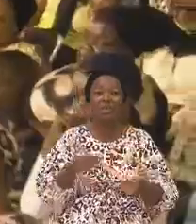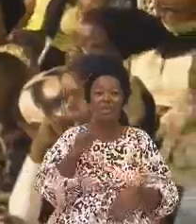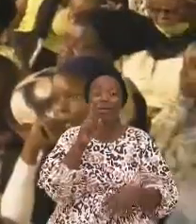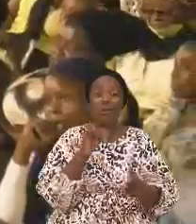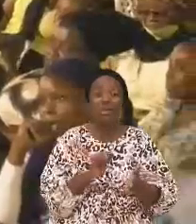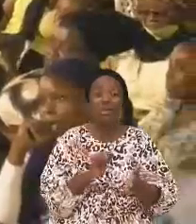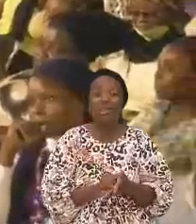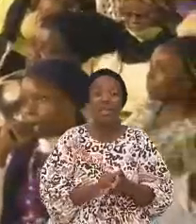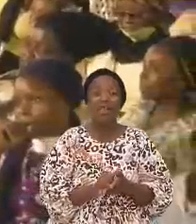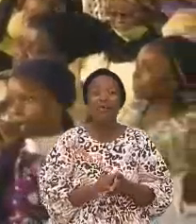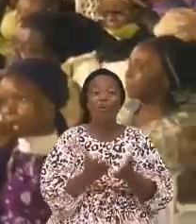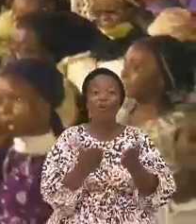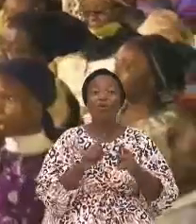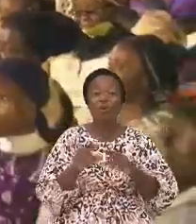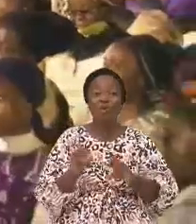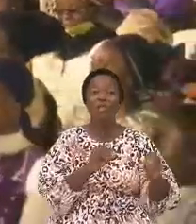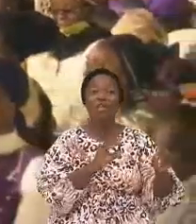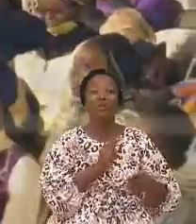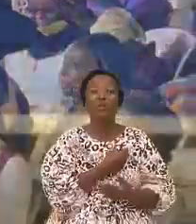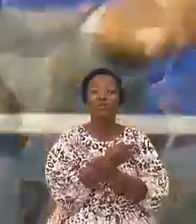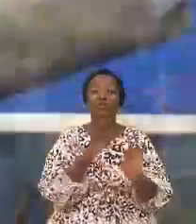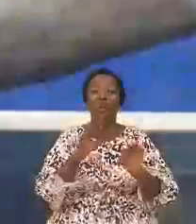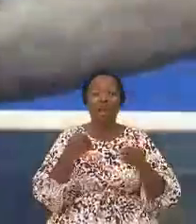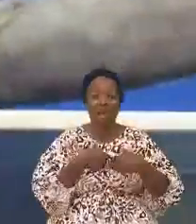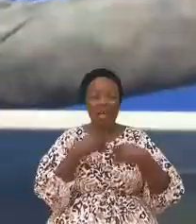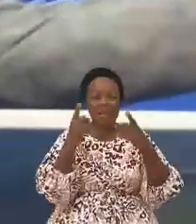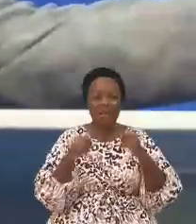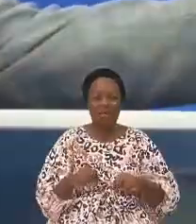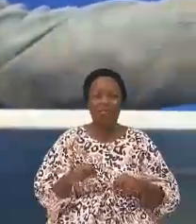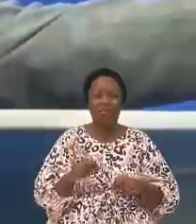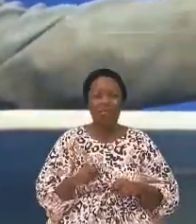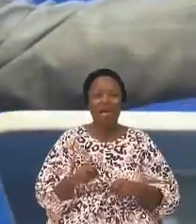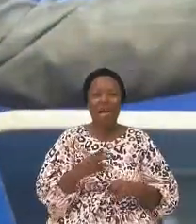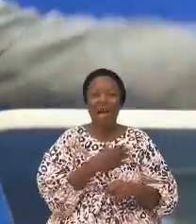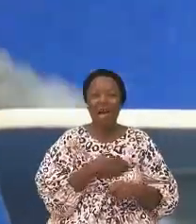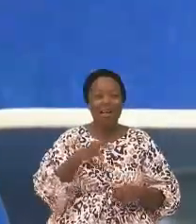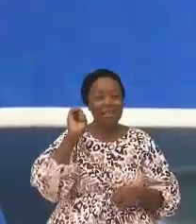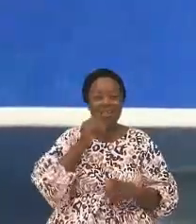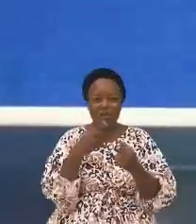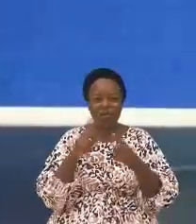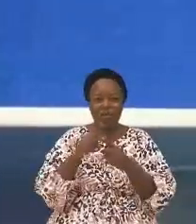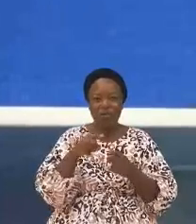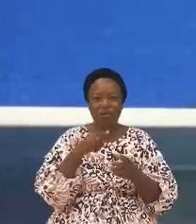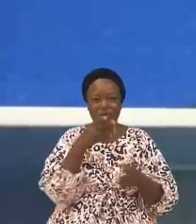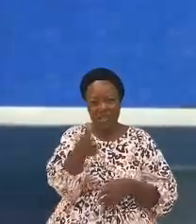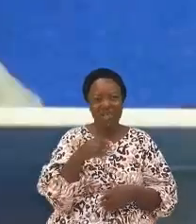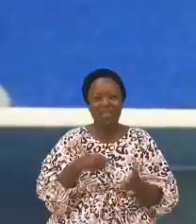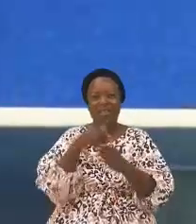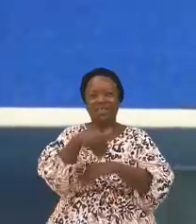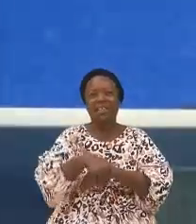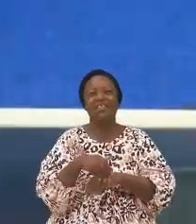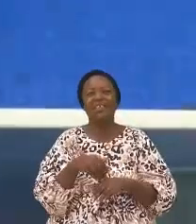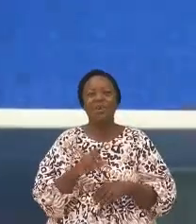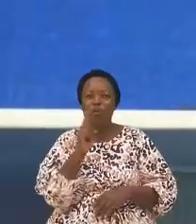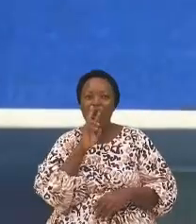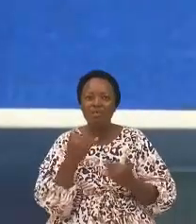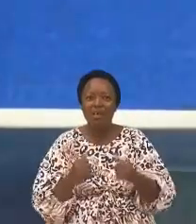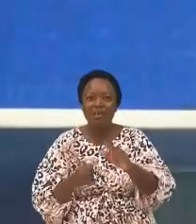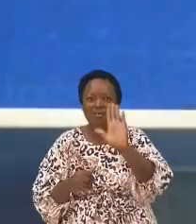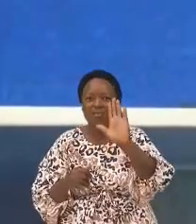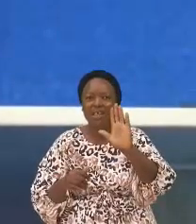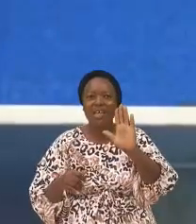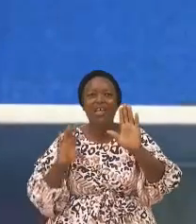all those messengers of death, the one that wants to set us free, he has come. And he's